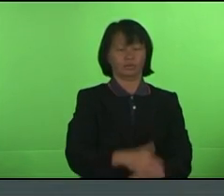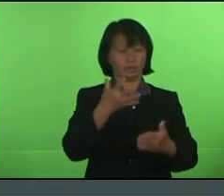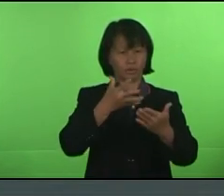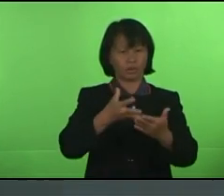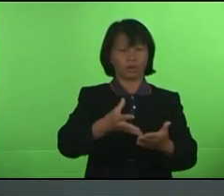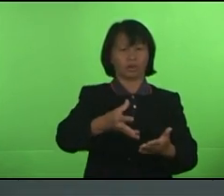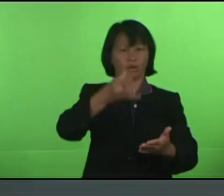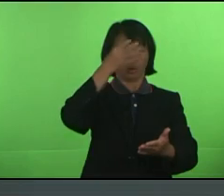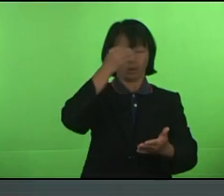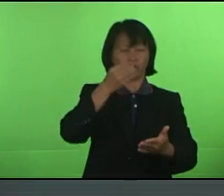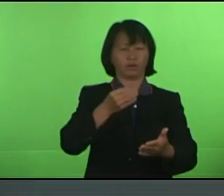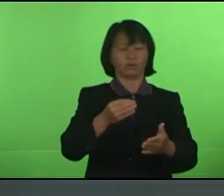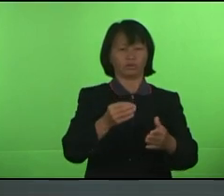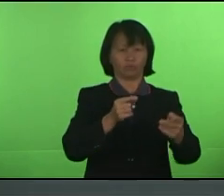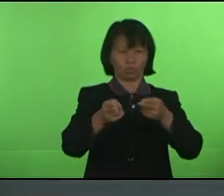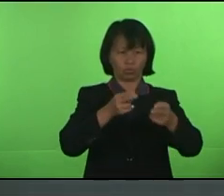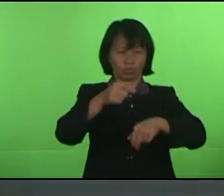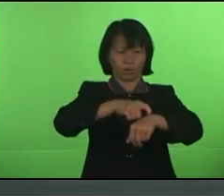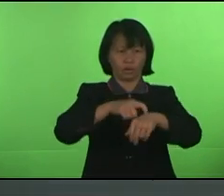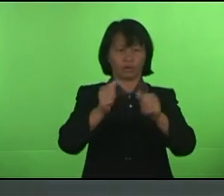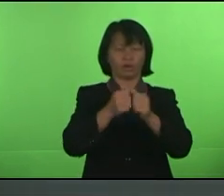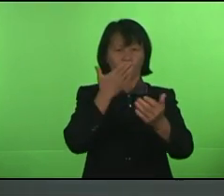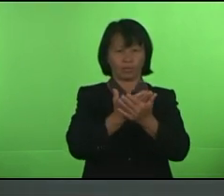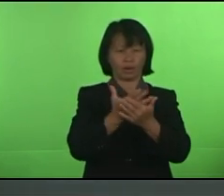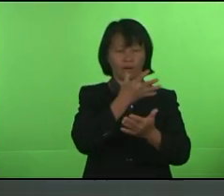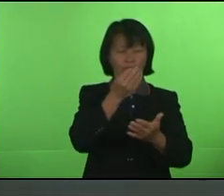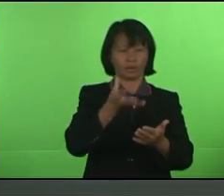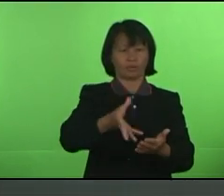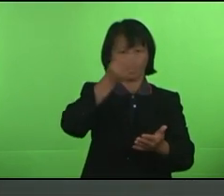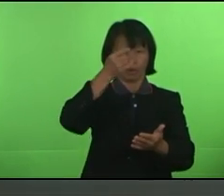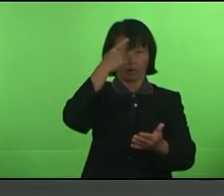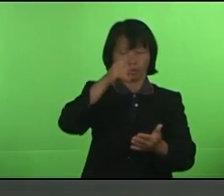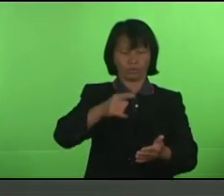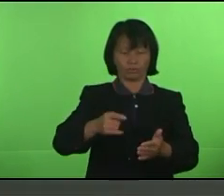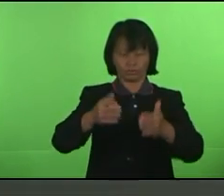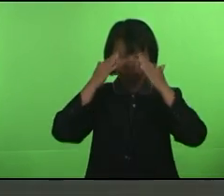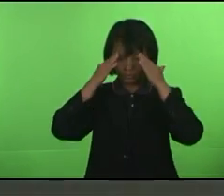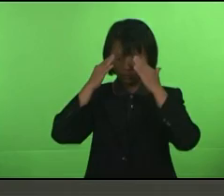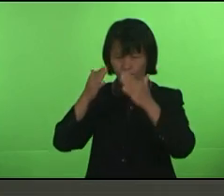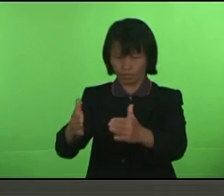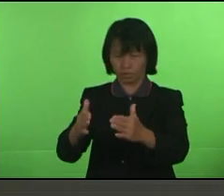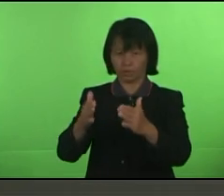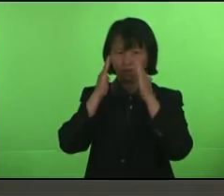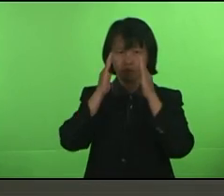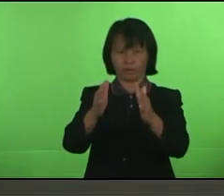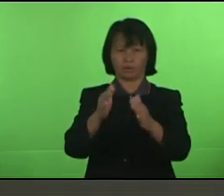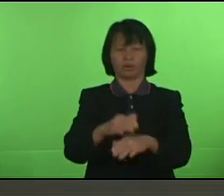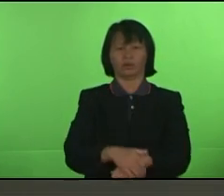learn to deal with time properly. Learn also how to deal with concentration.